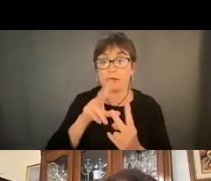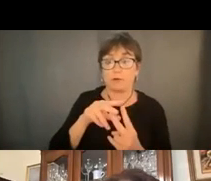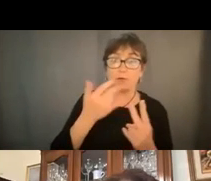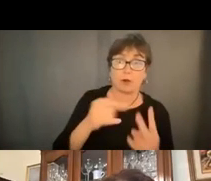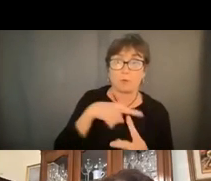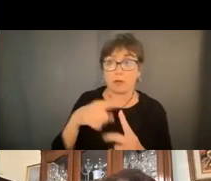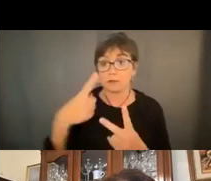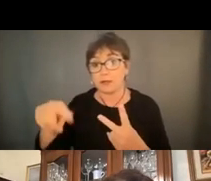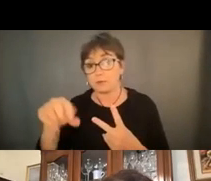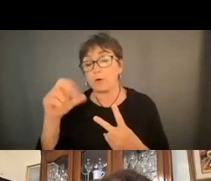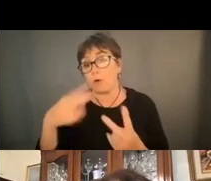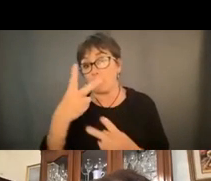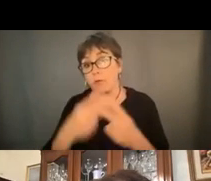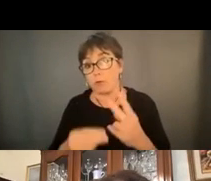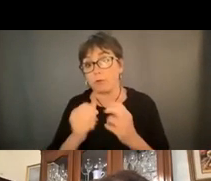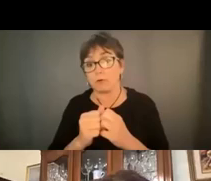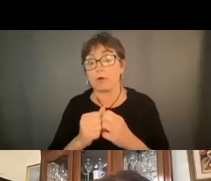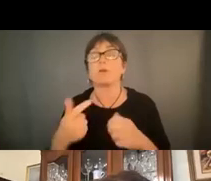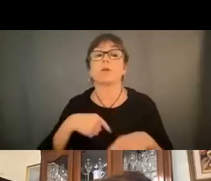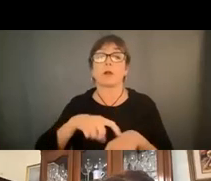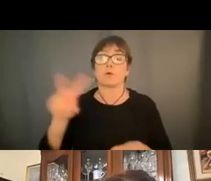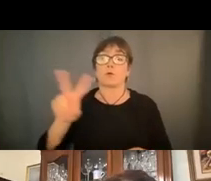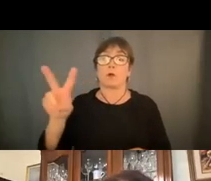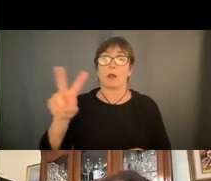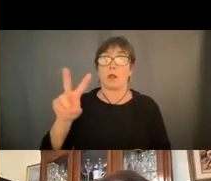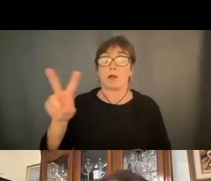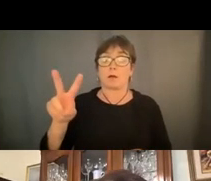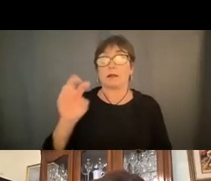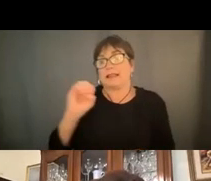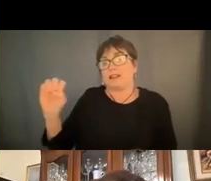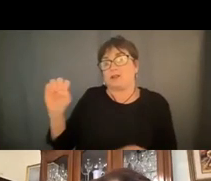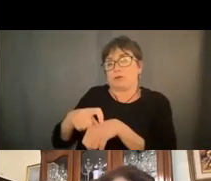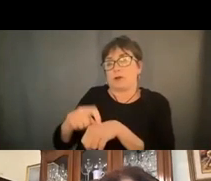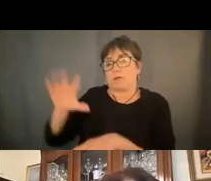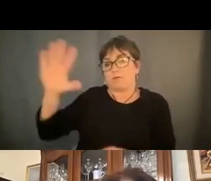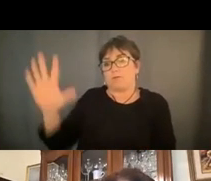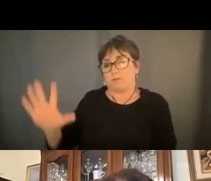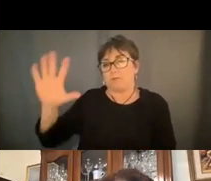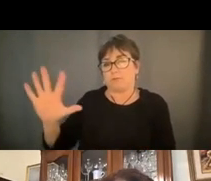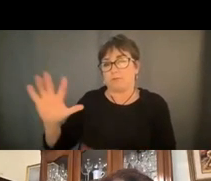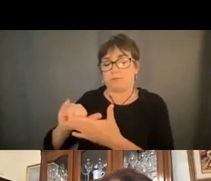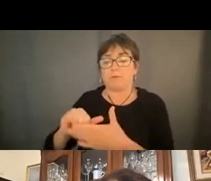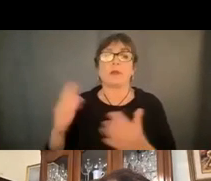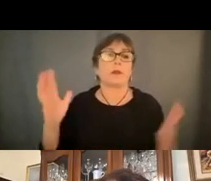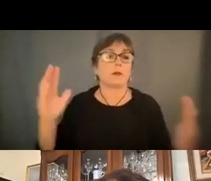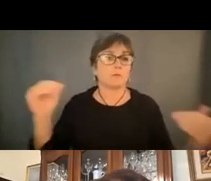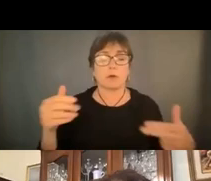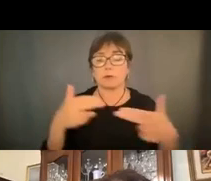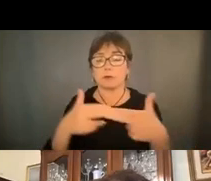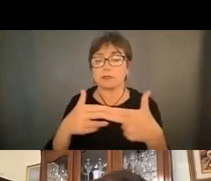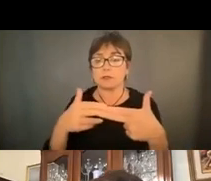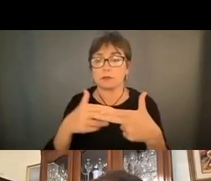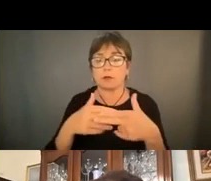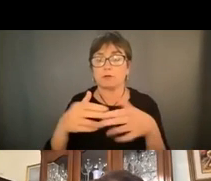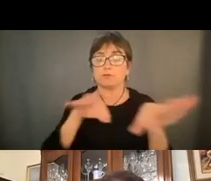Monday, 2 o'clock Eastern time. So let's go to the next slide to explain how to communicate with us.